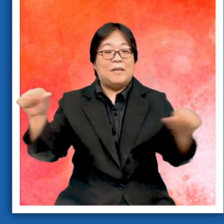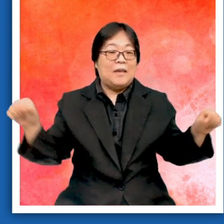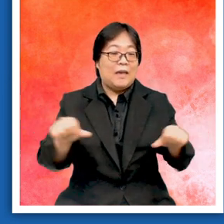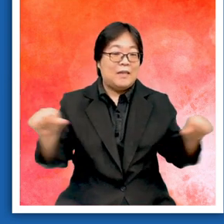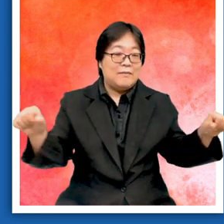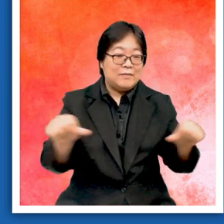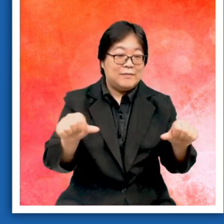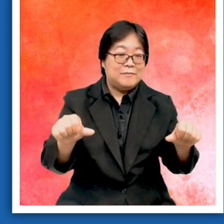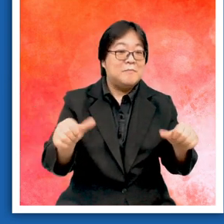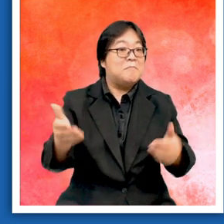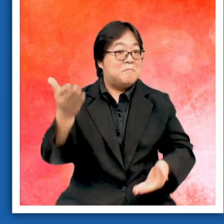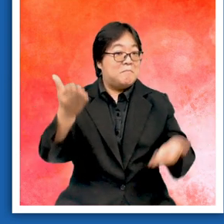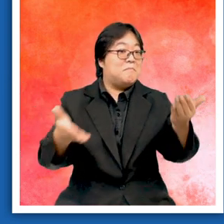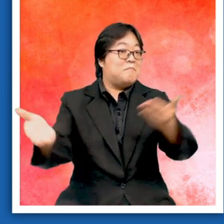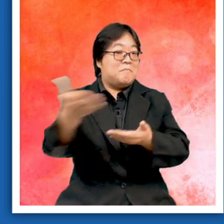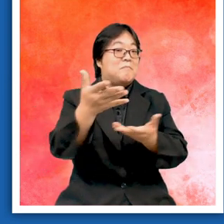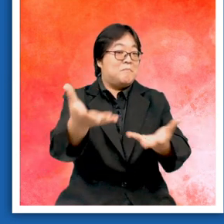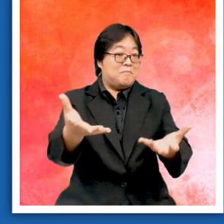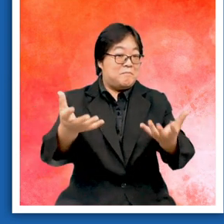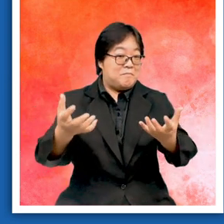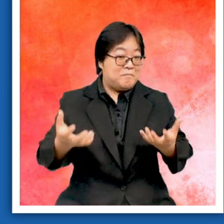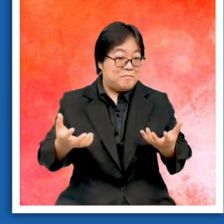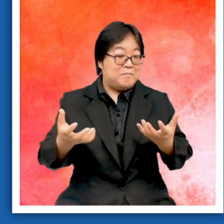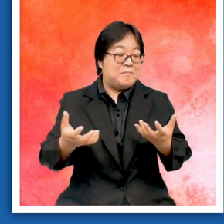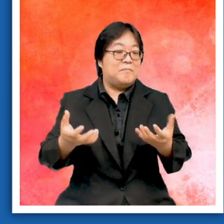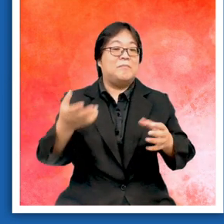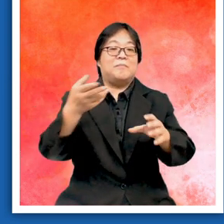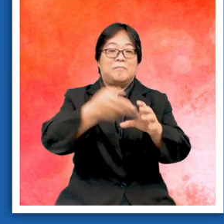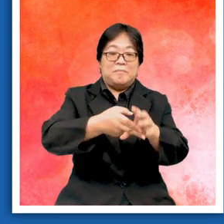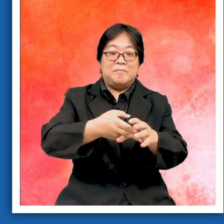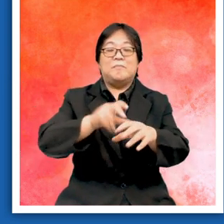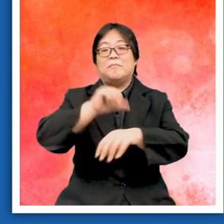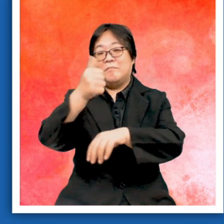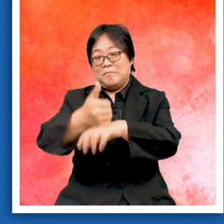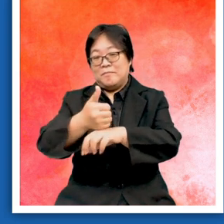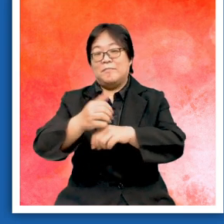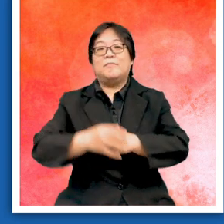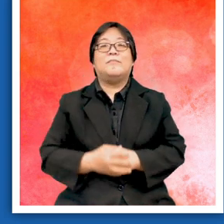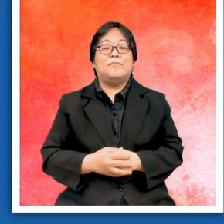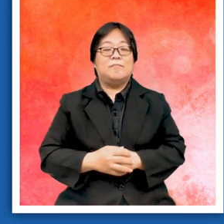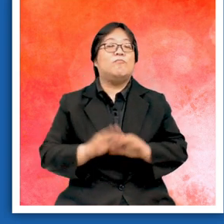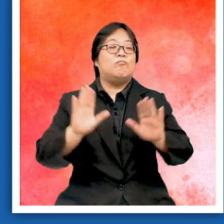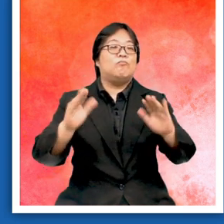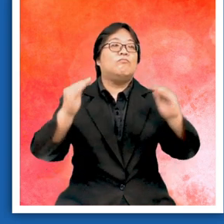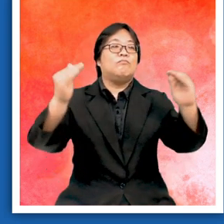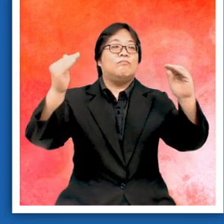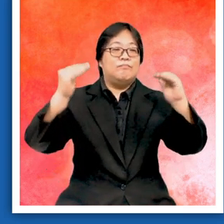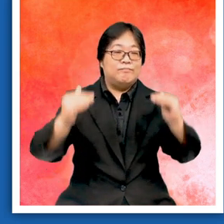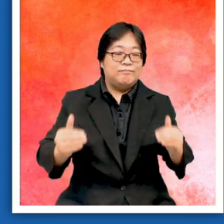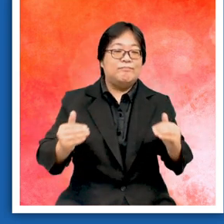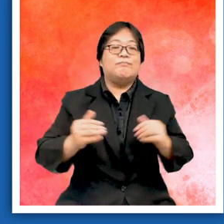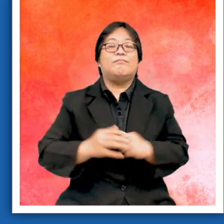activities that you might want to do. So let's look at a typical